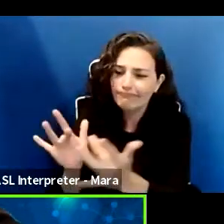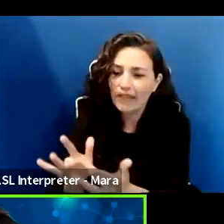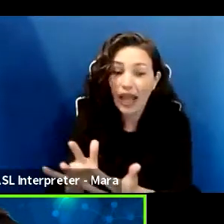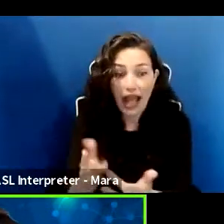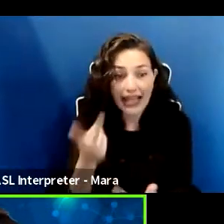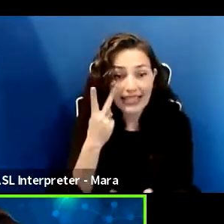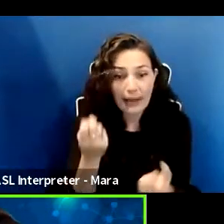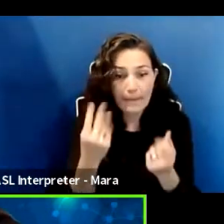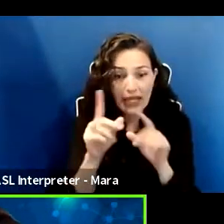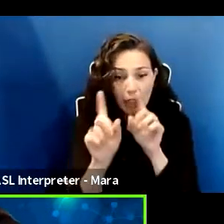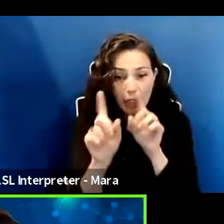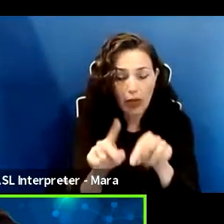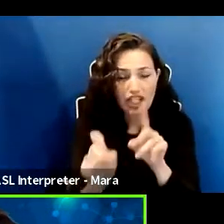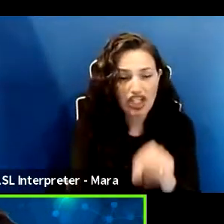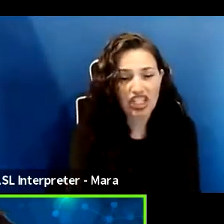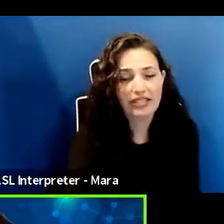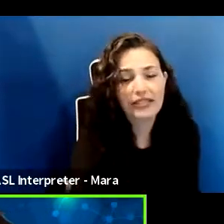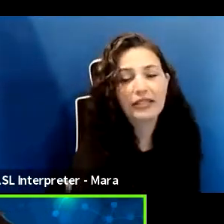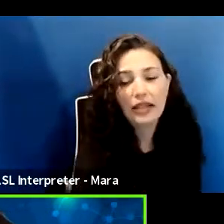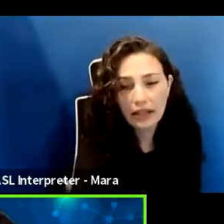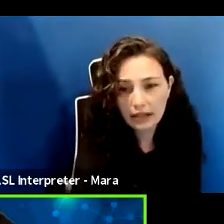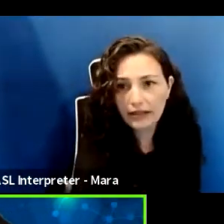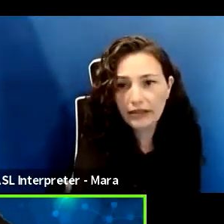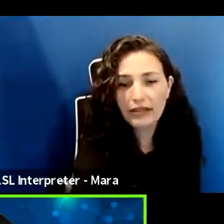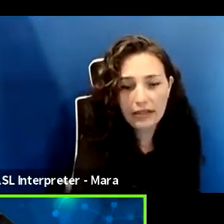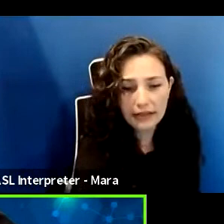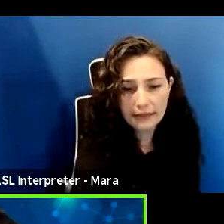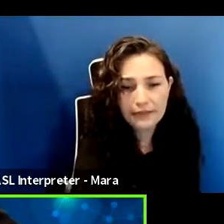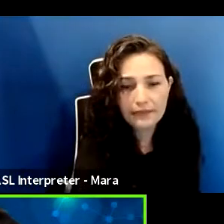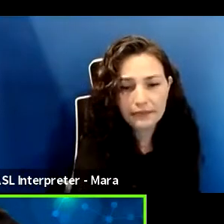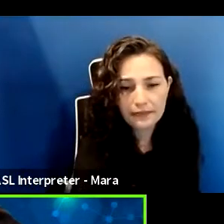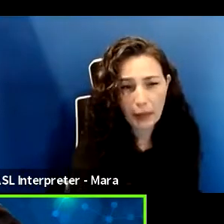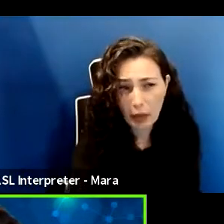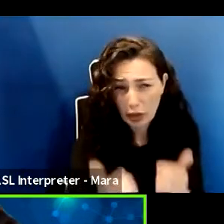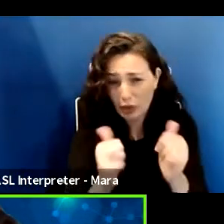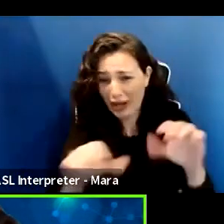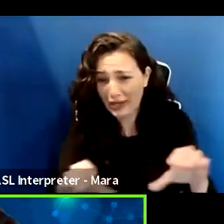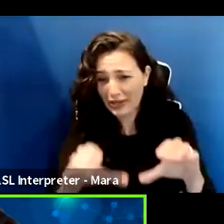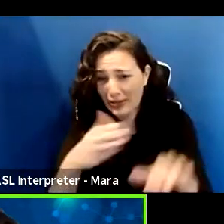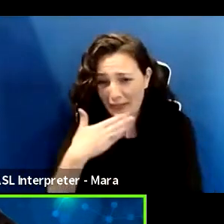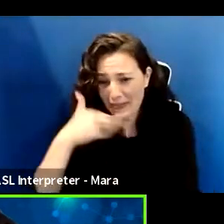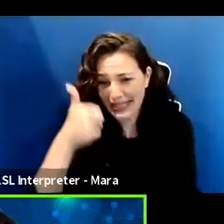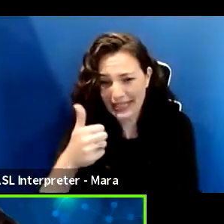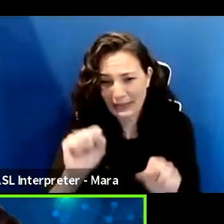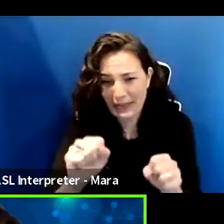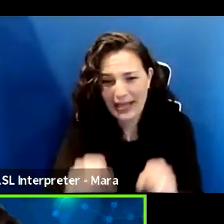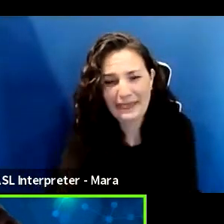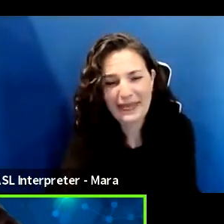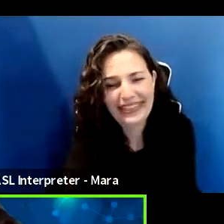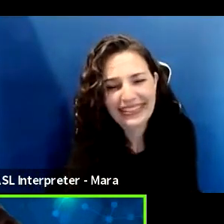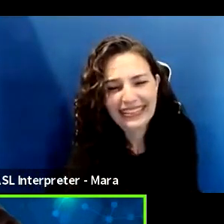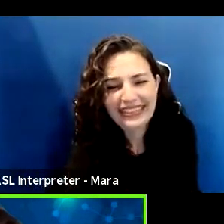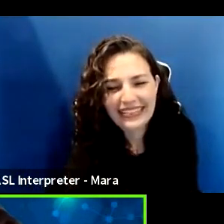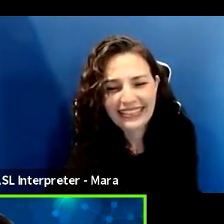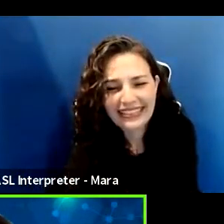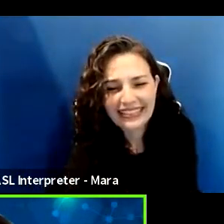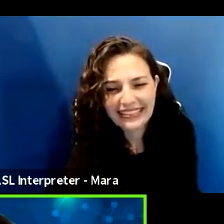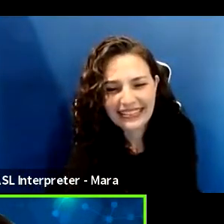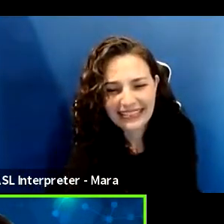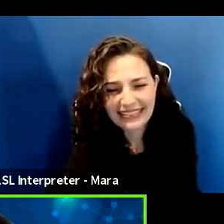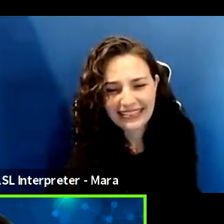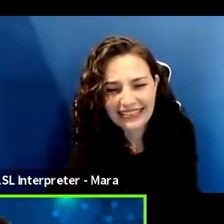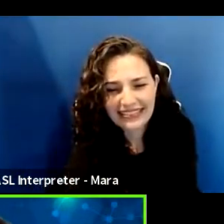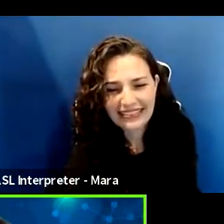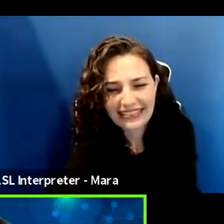So I'm going to try to get through as many of these as we can. We'll just jump right in. People want to know, do I always need to